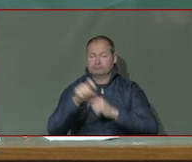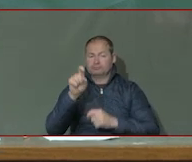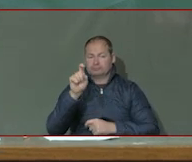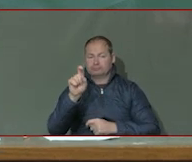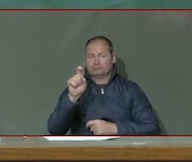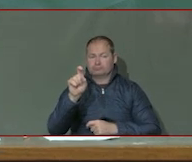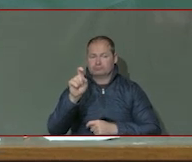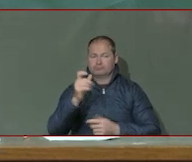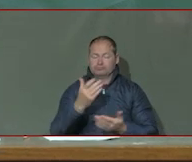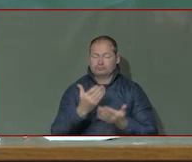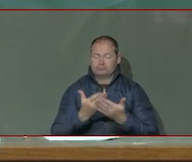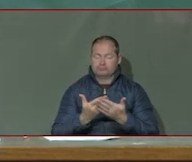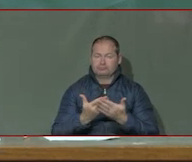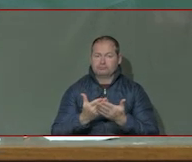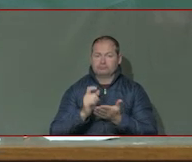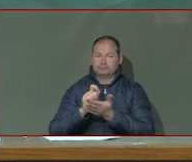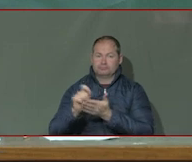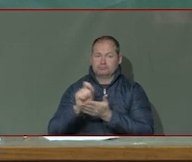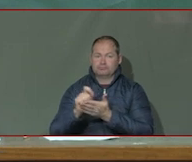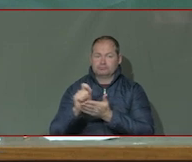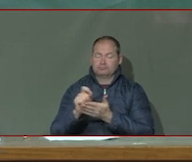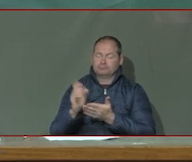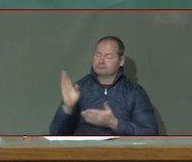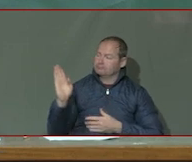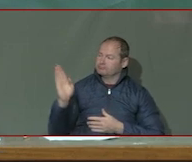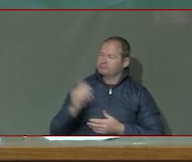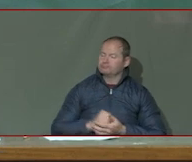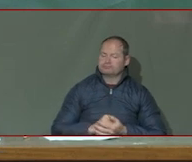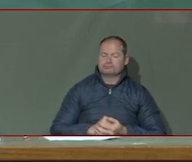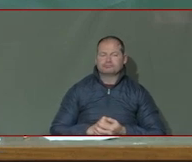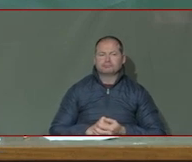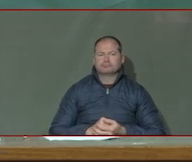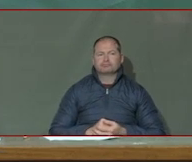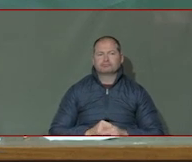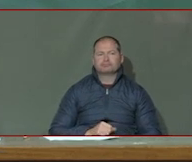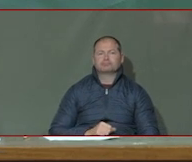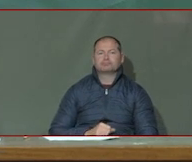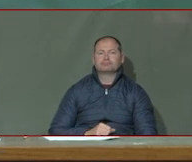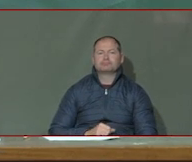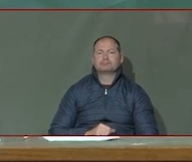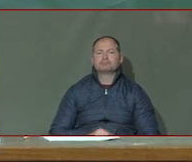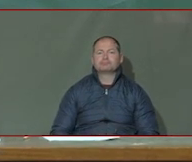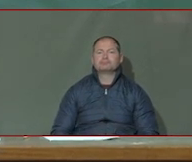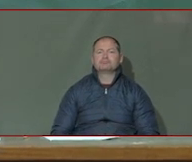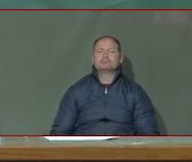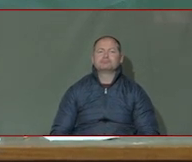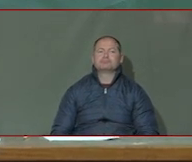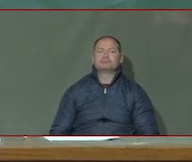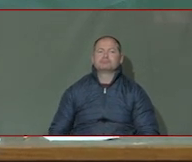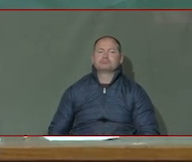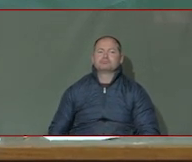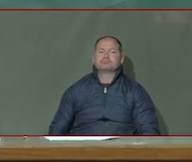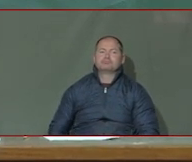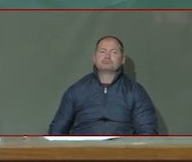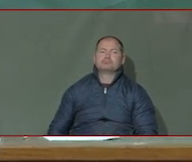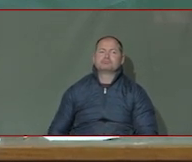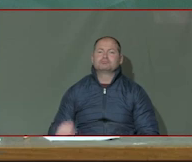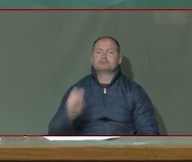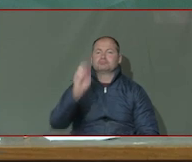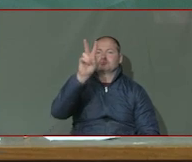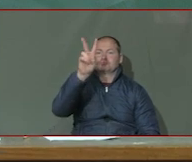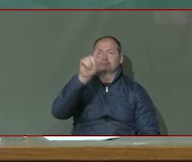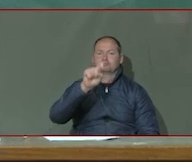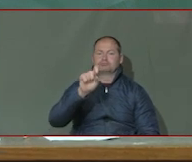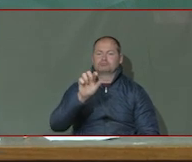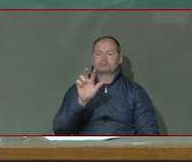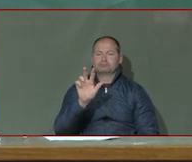2 over 12 minus 4, which is 2 over 8, which is equal to a